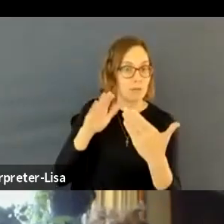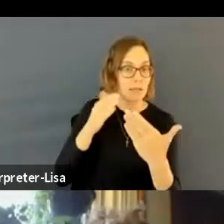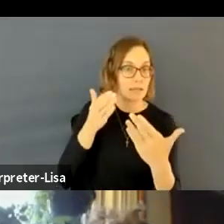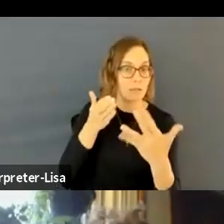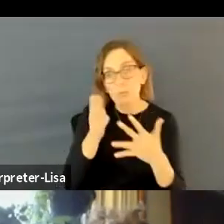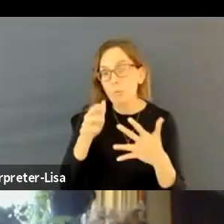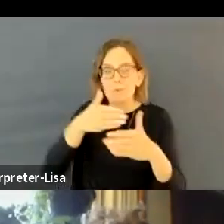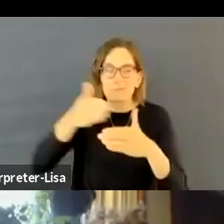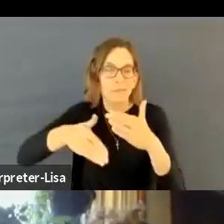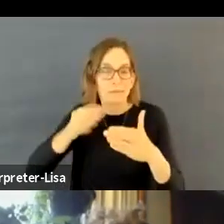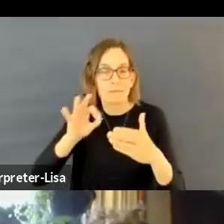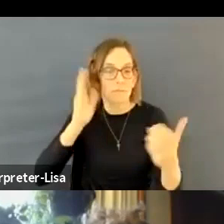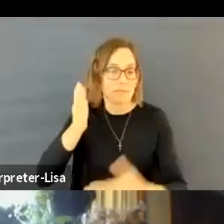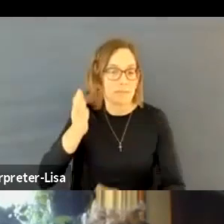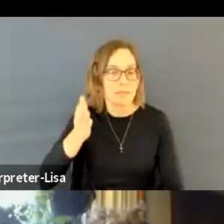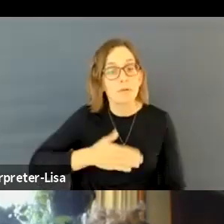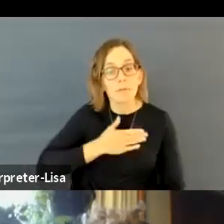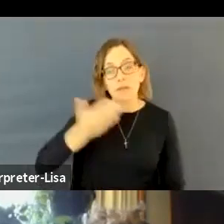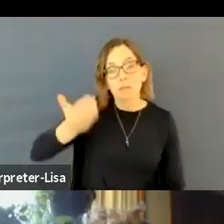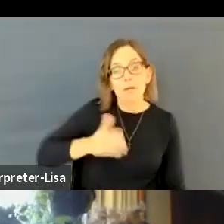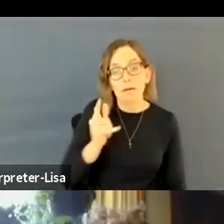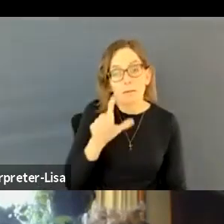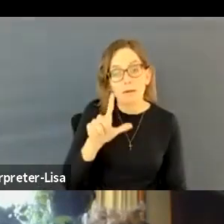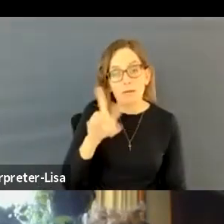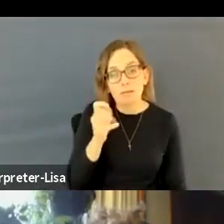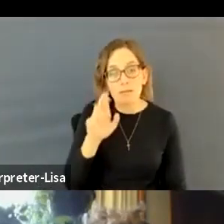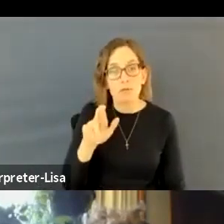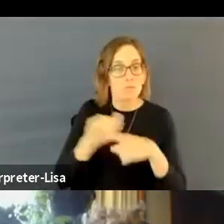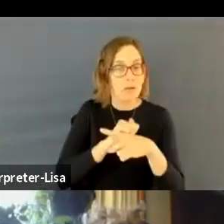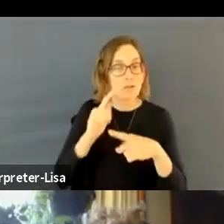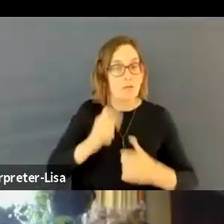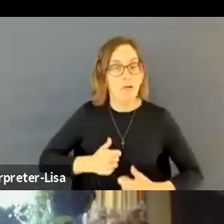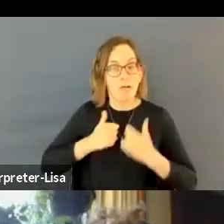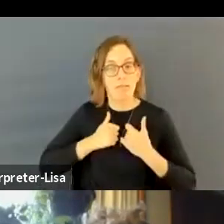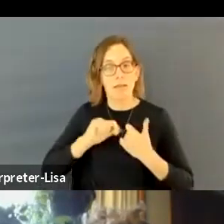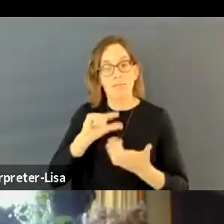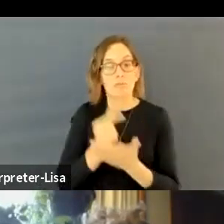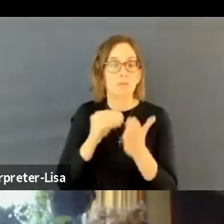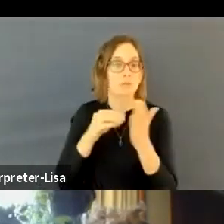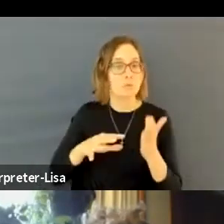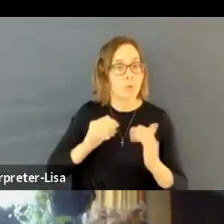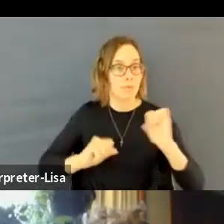throughout. Please welcome Abigail Leader and the Rehearsal for Life Graduate Student Theater Troupe.